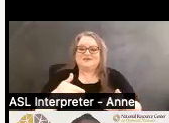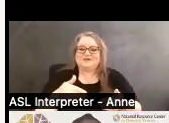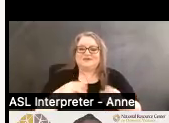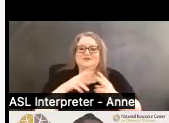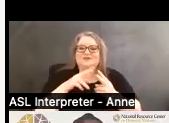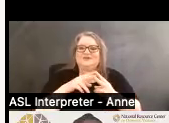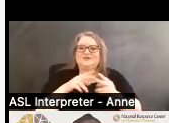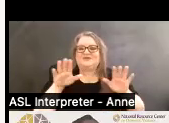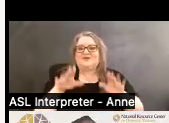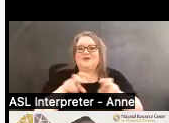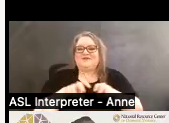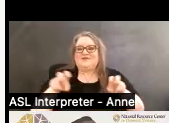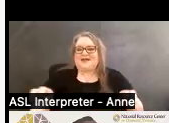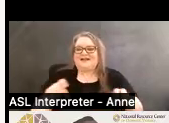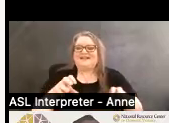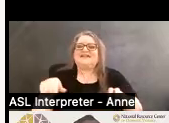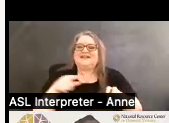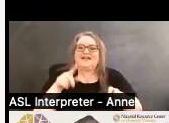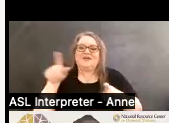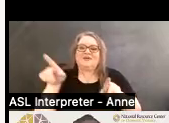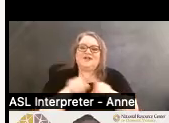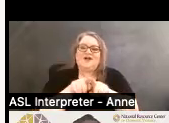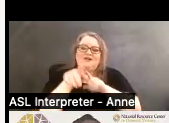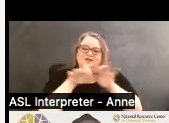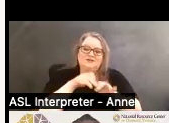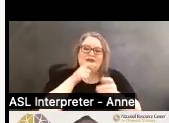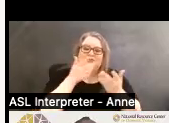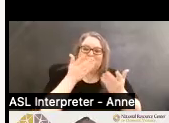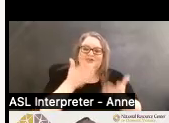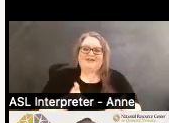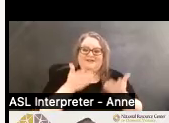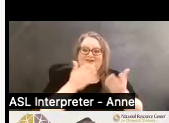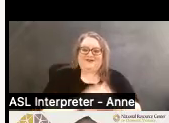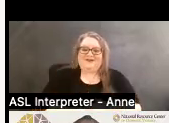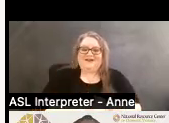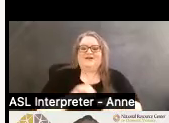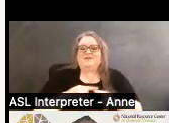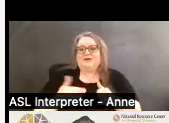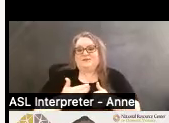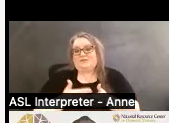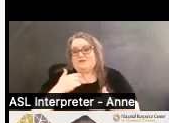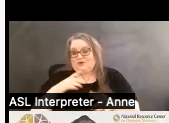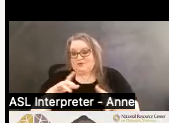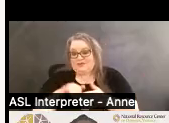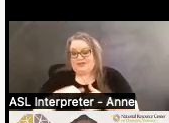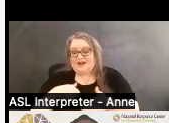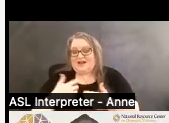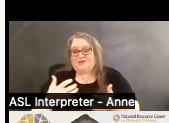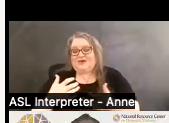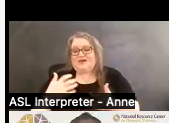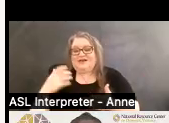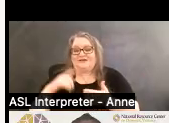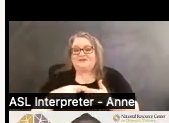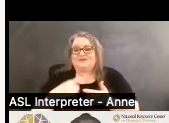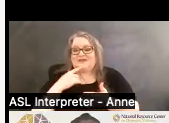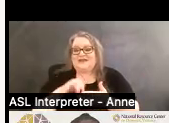our wonderful panelists, they will also describe who they are. But before doing that, I would like to say